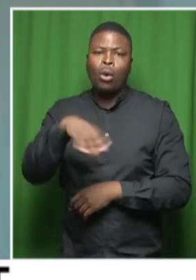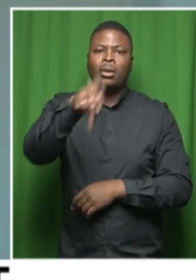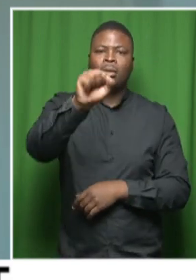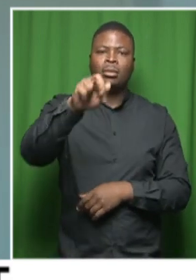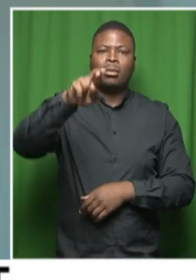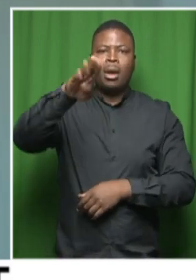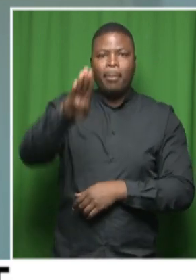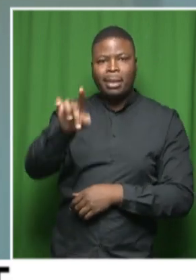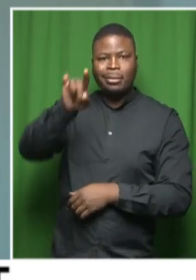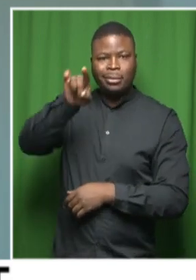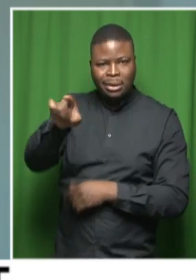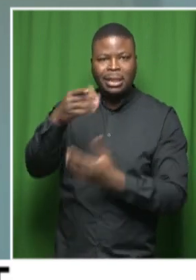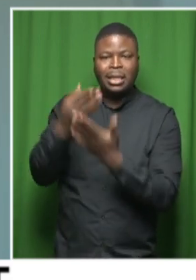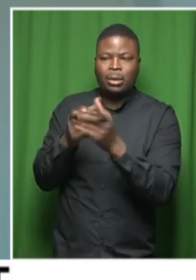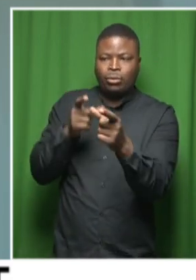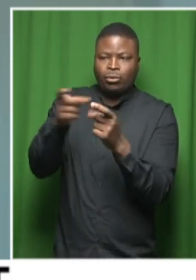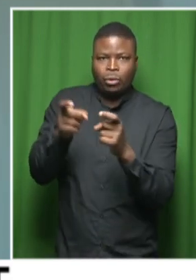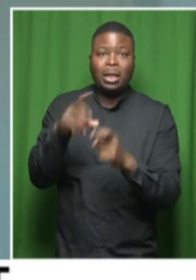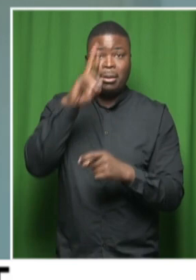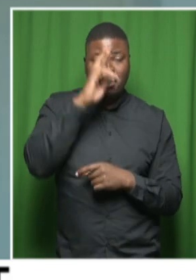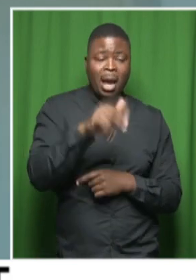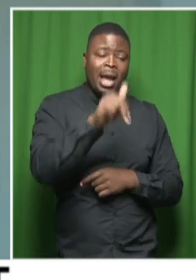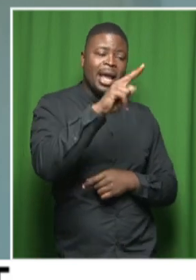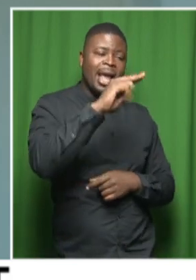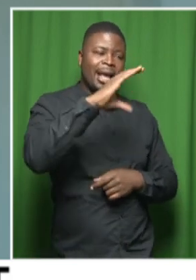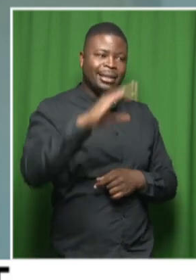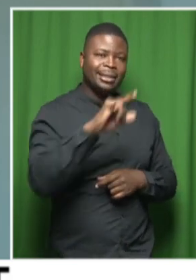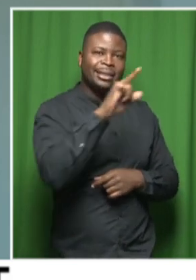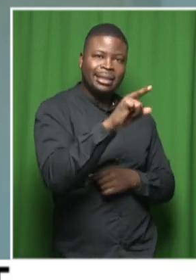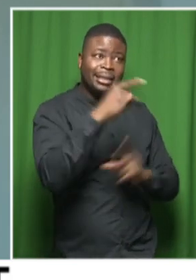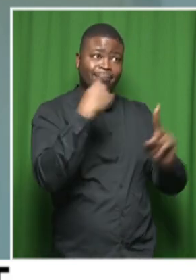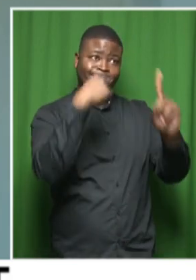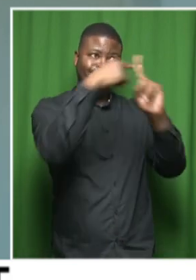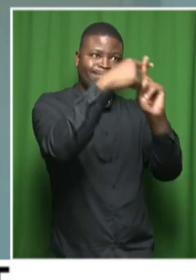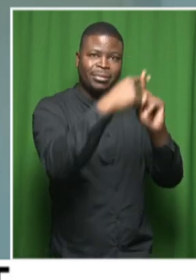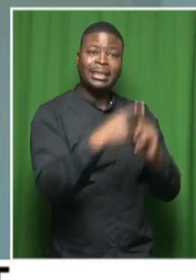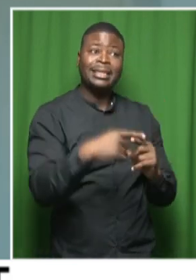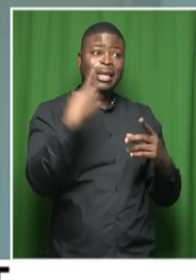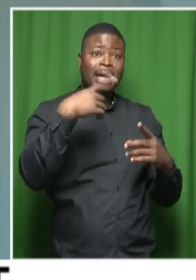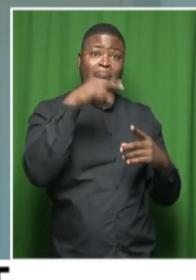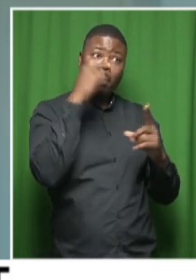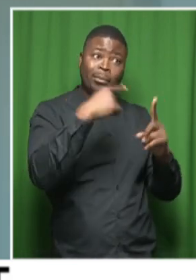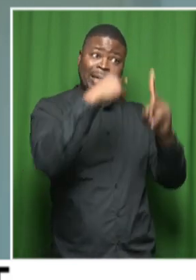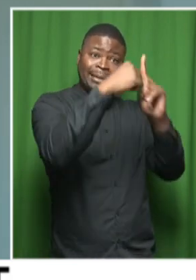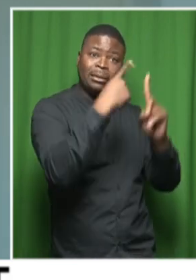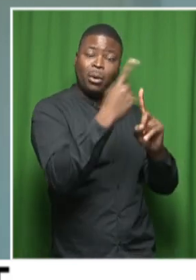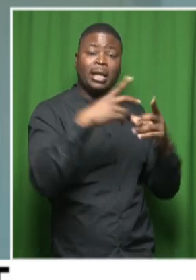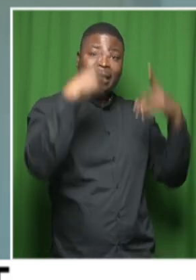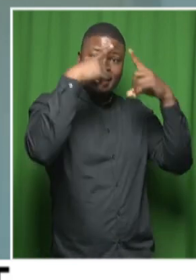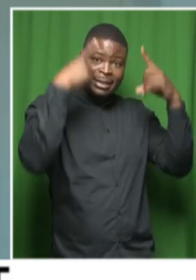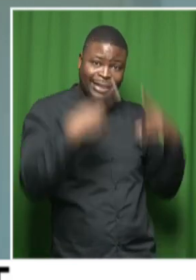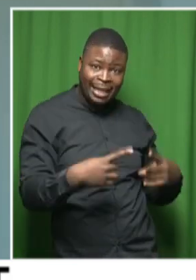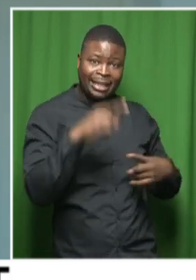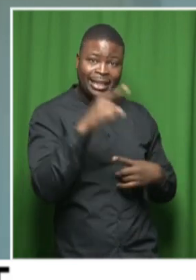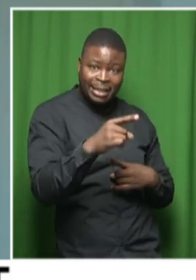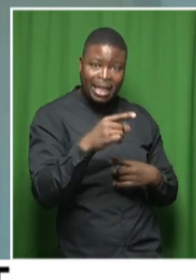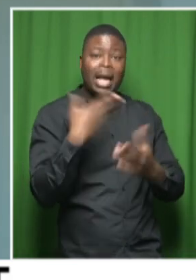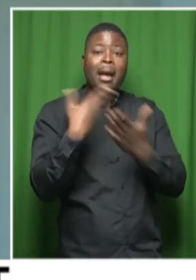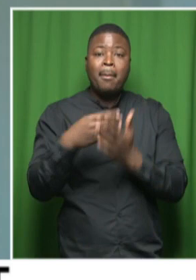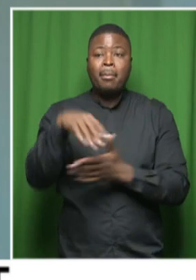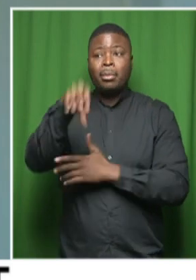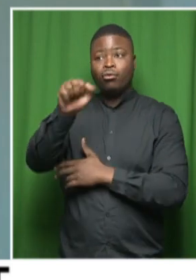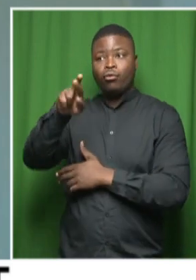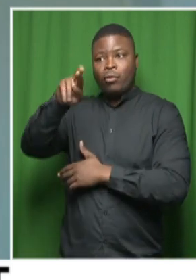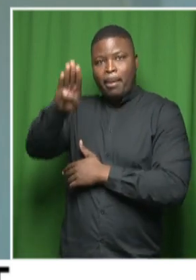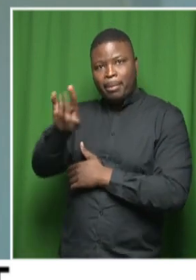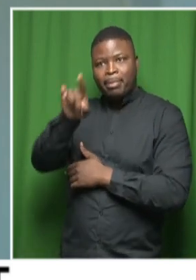its manifesto of 2019 had actually taken a decision to actually amend the mandate of the Reserve